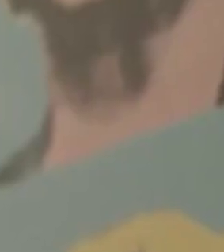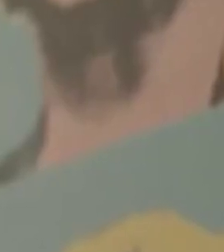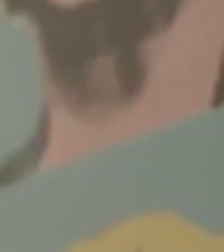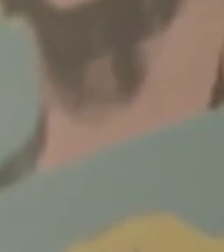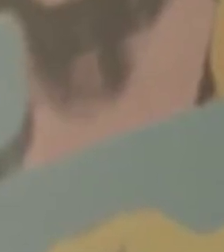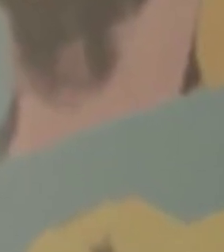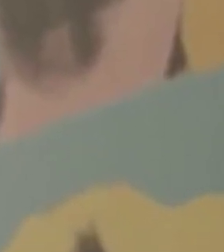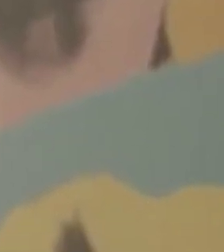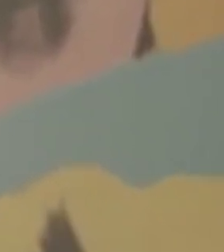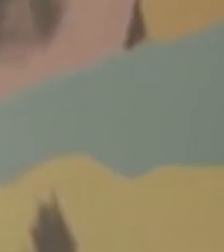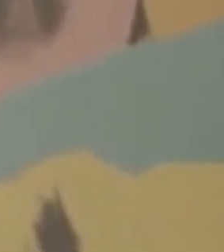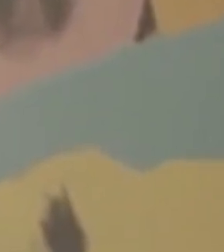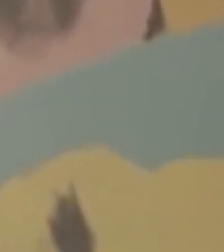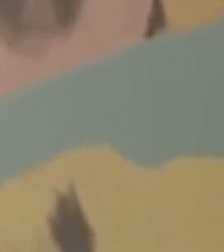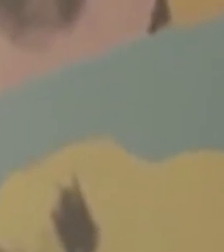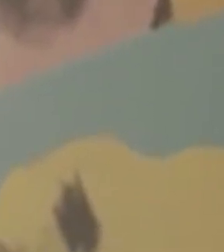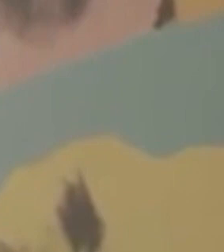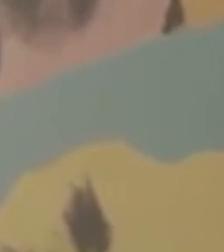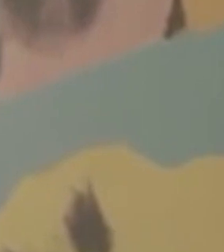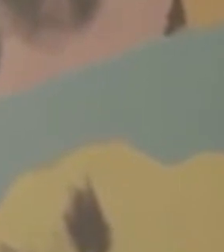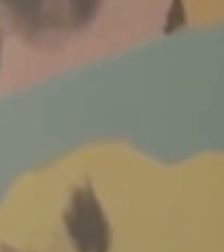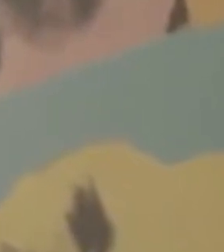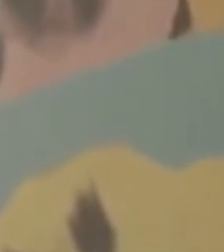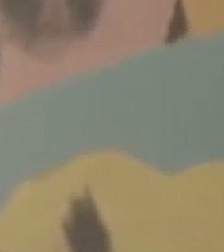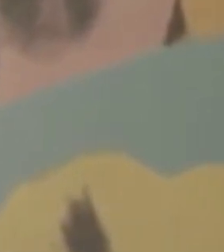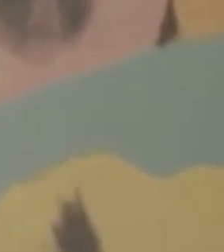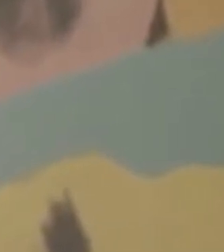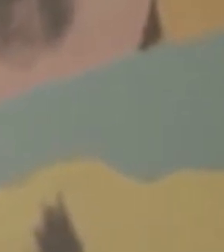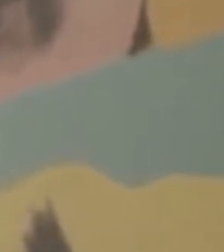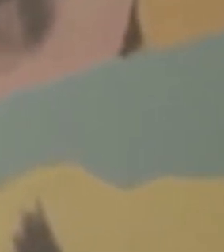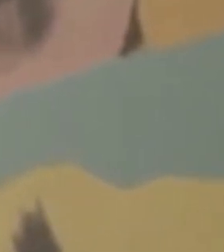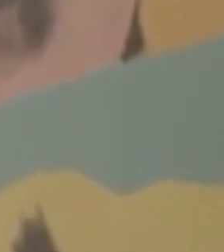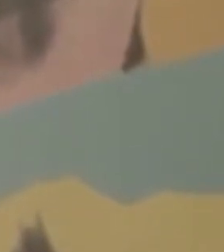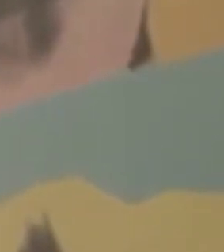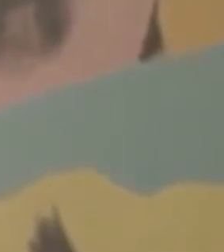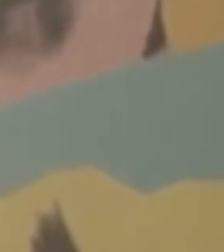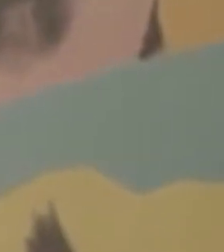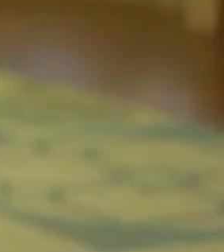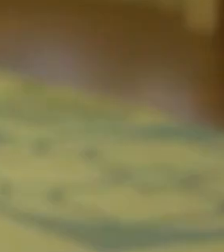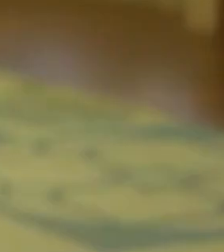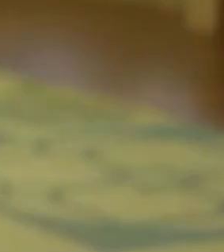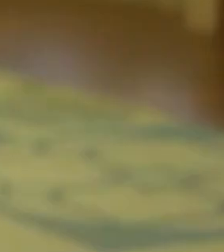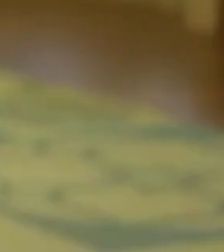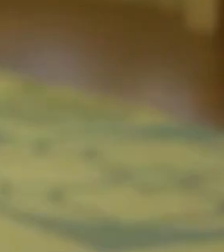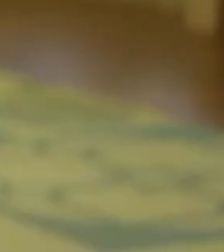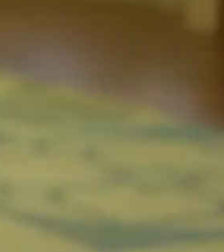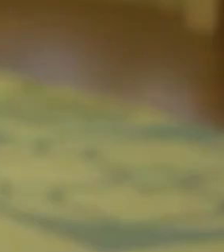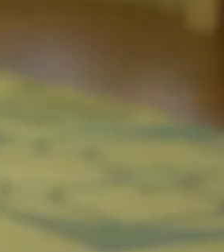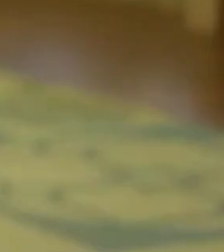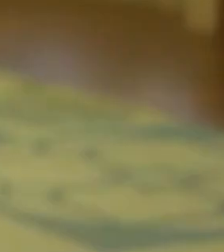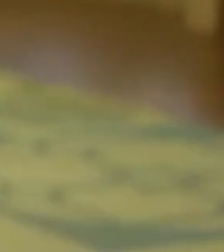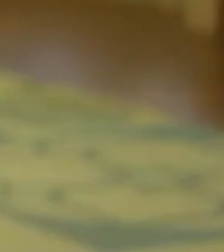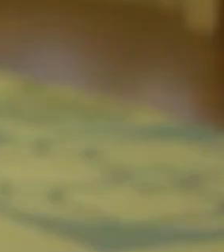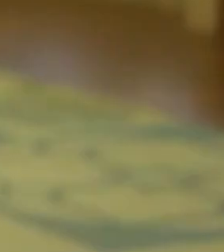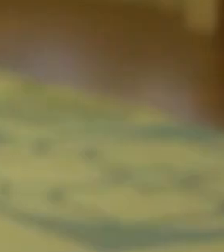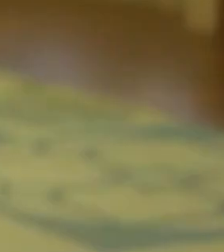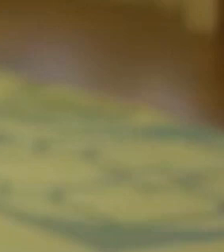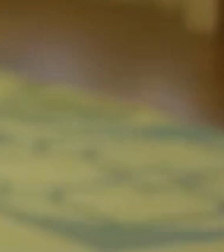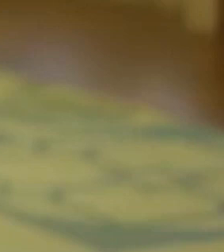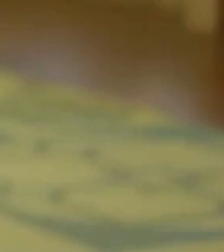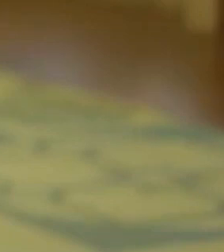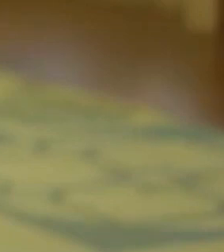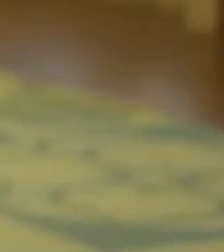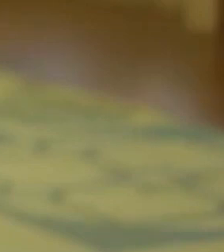later. Children are recognizing novelty in the most mundane things. We know that the early childhood